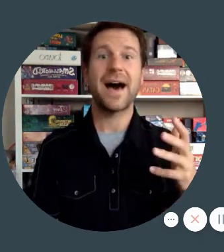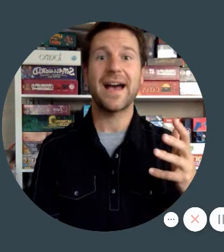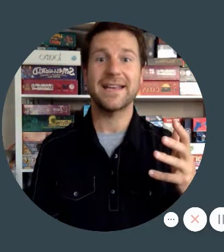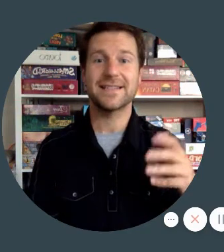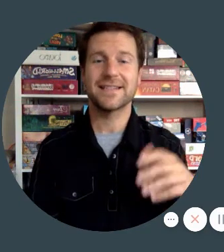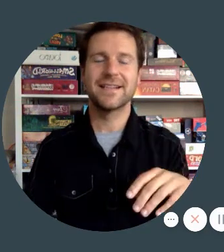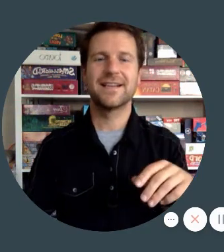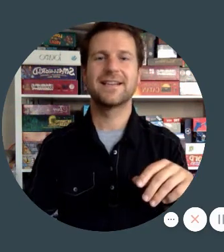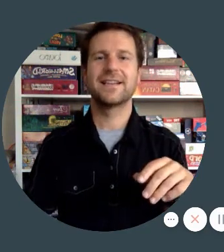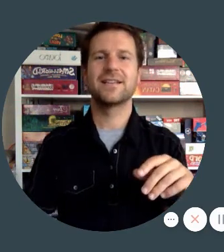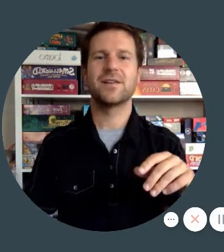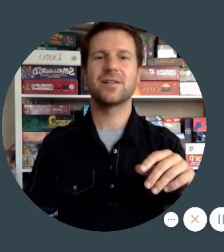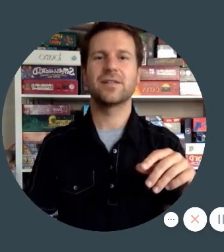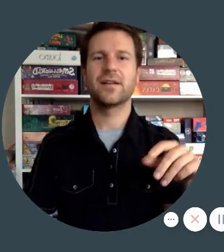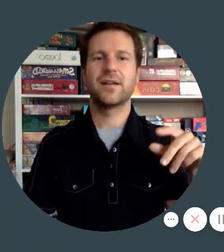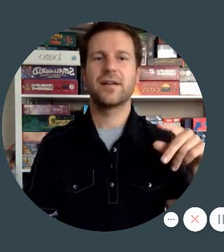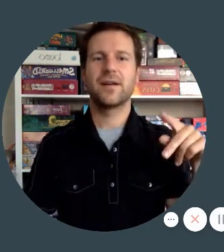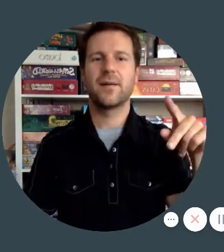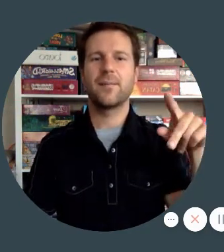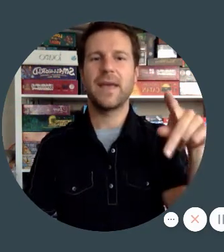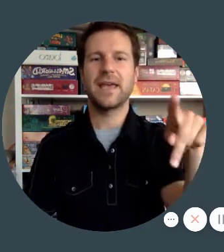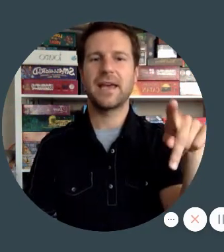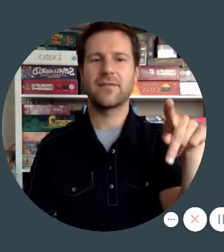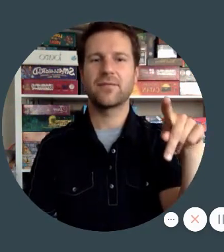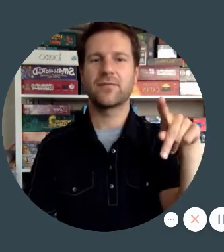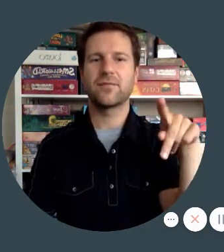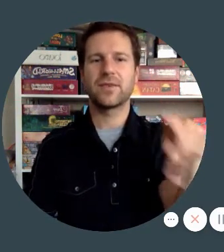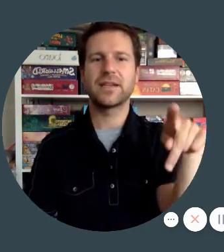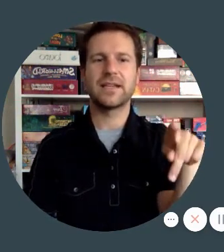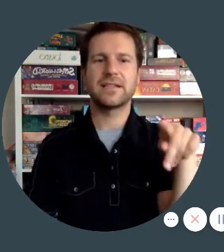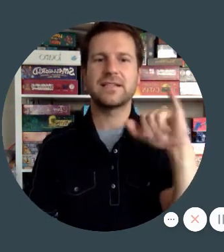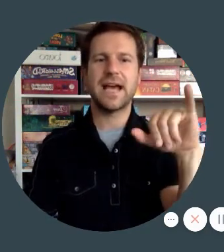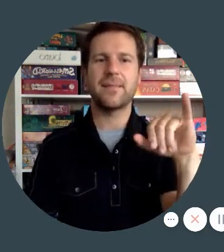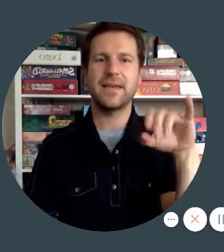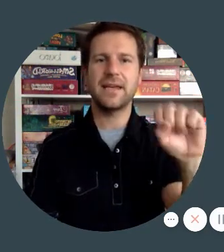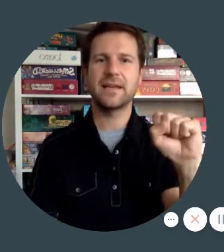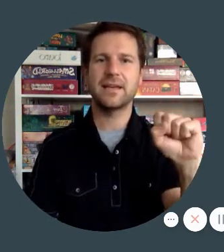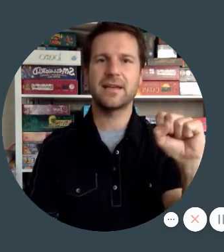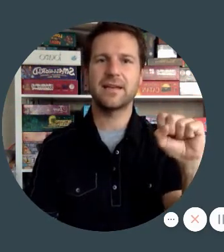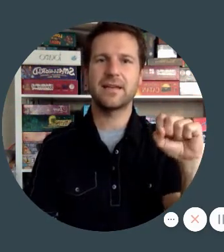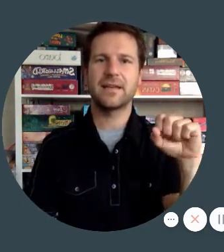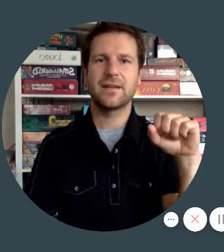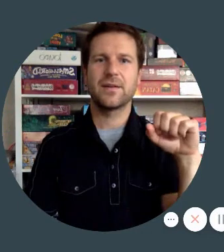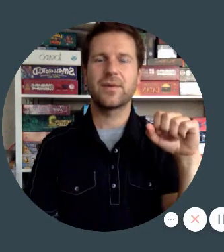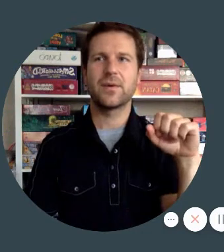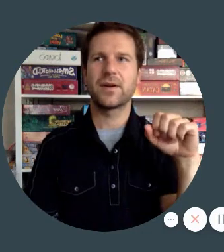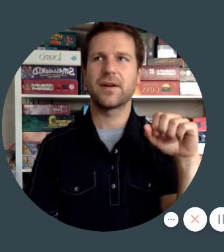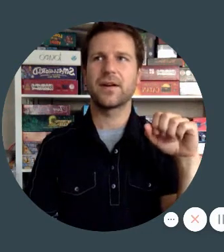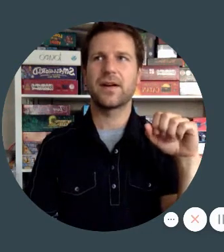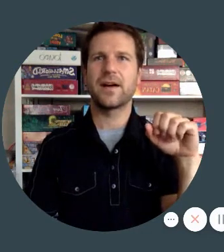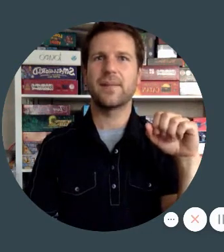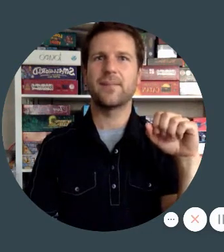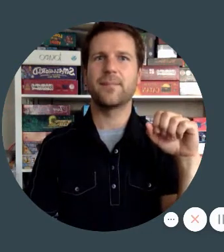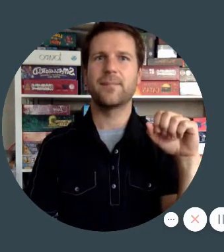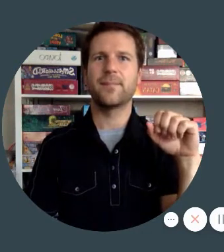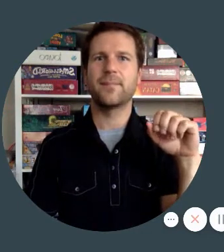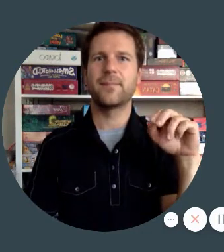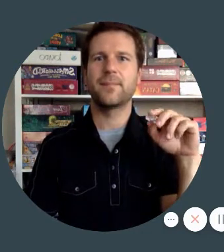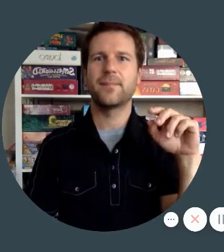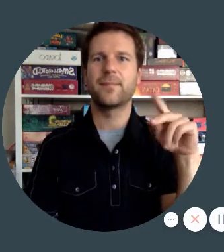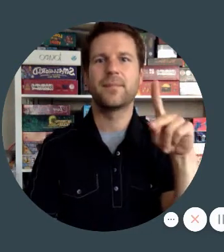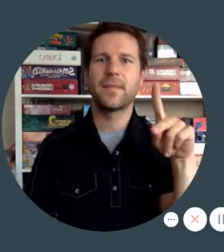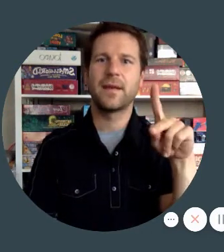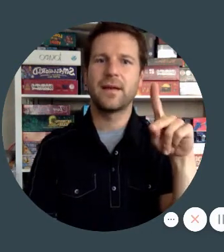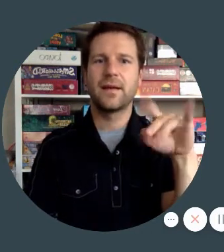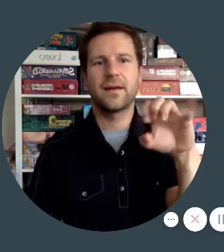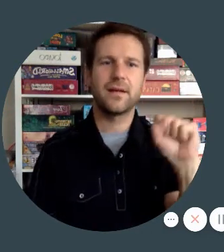use pies. Don't make it really jabby or